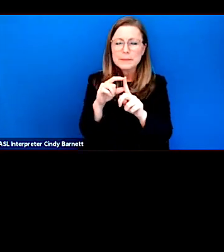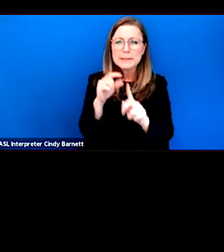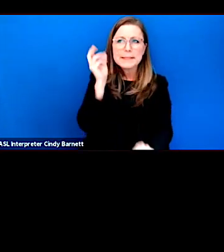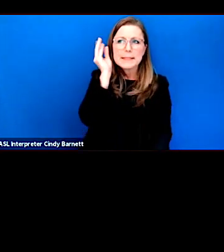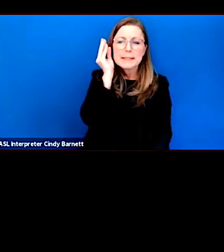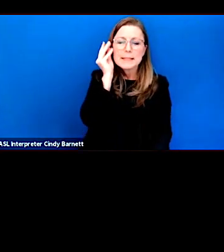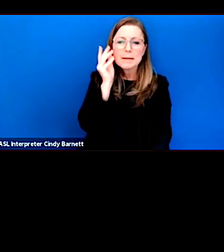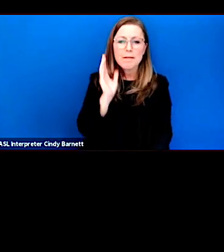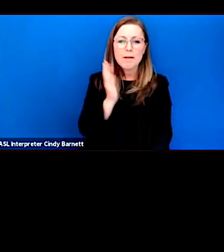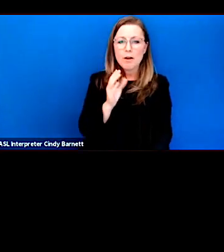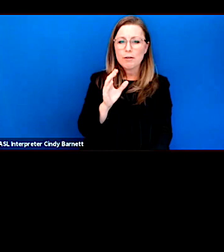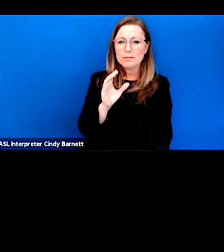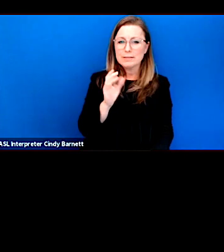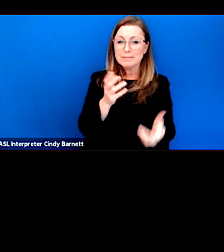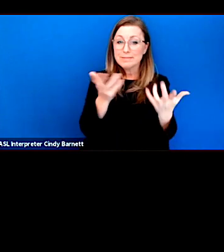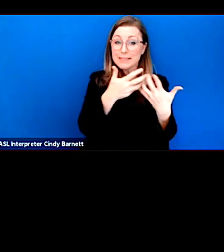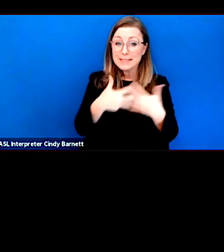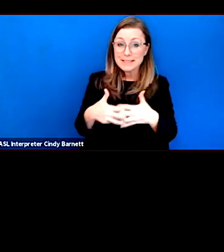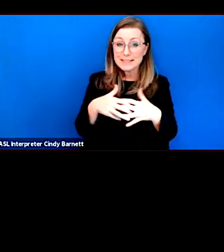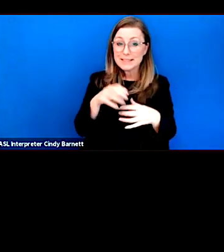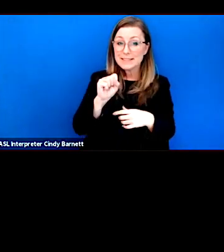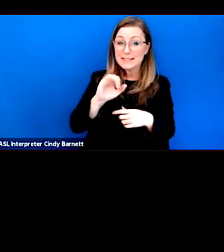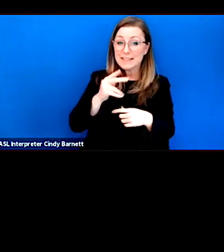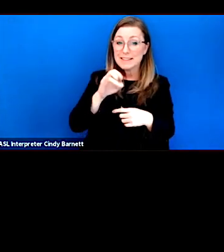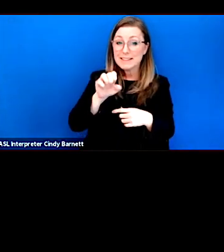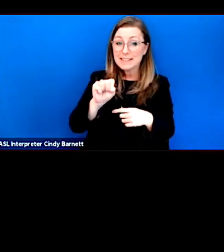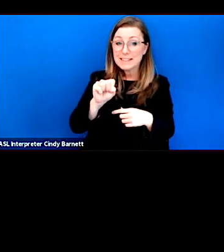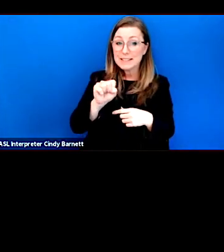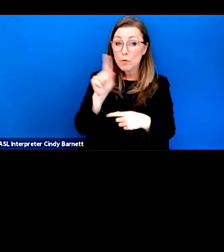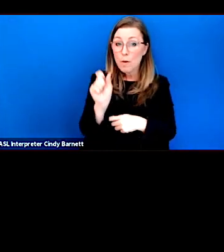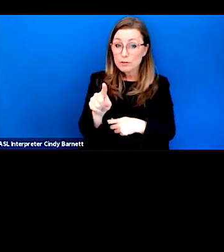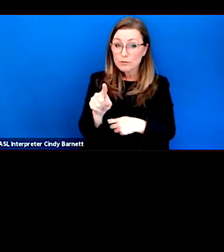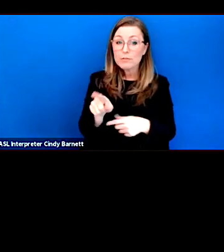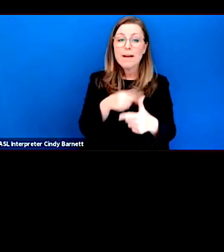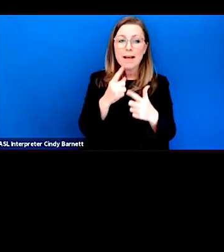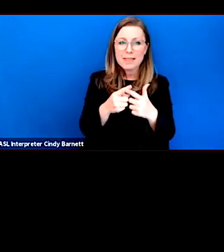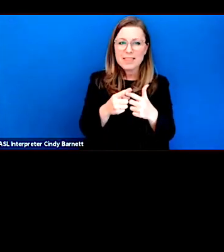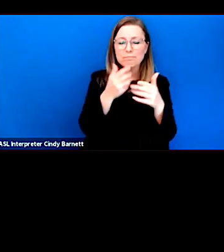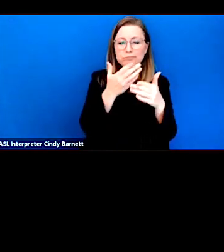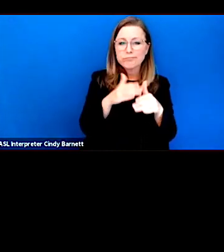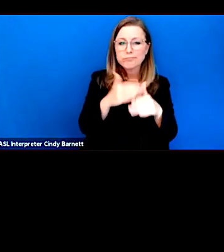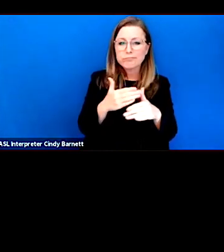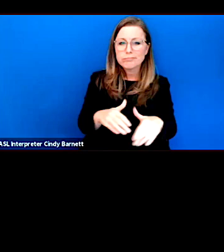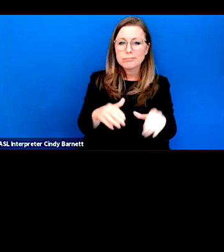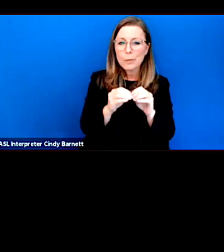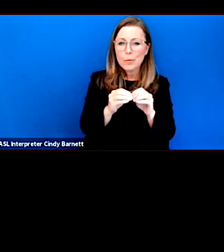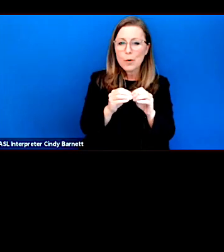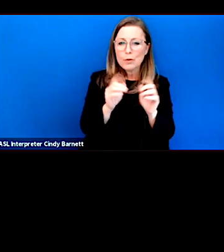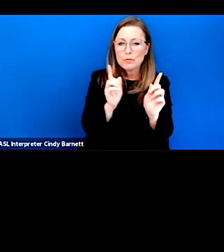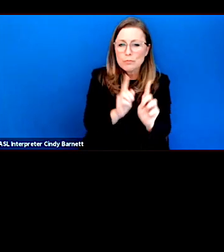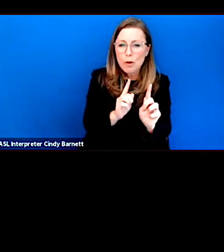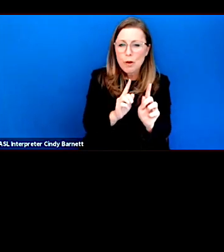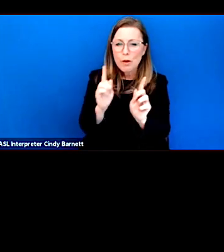webinar, and then breaking down the question into smaller pieces that allow us to identify potential search